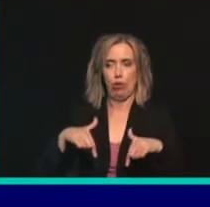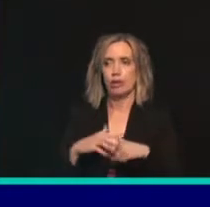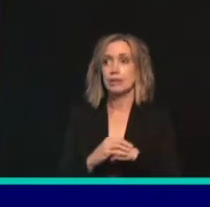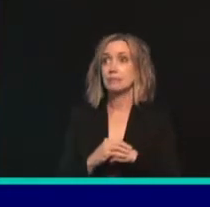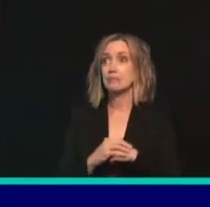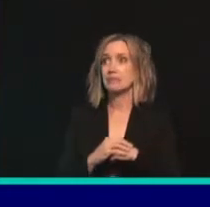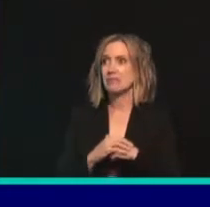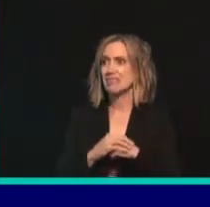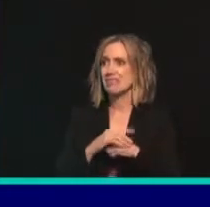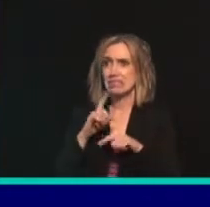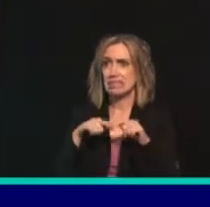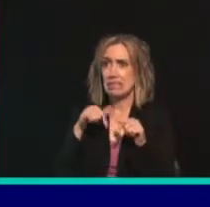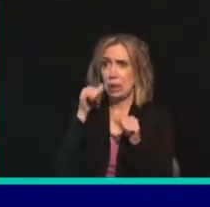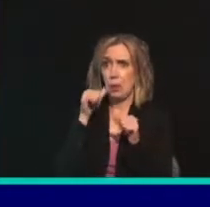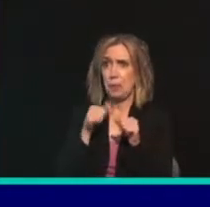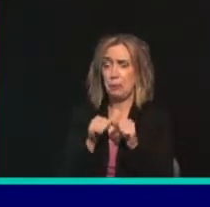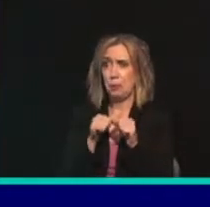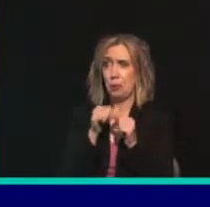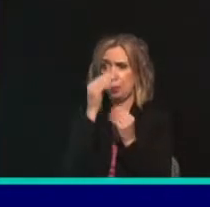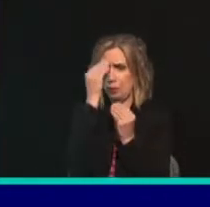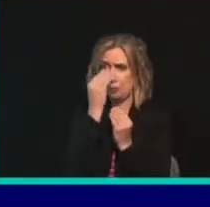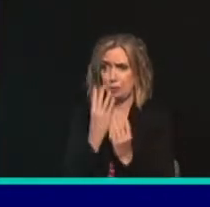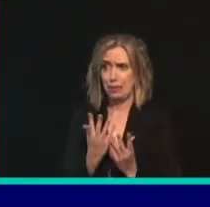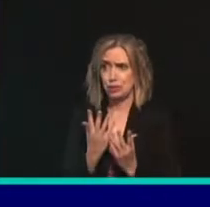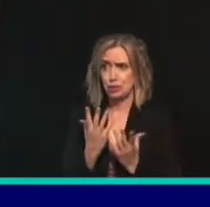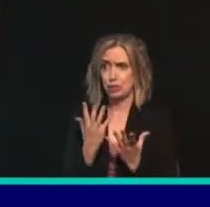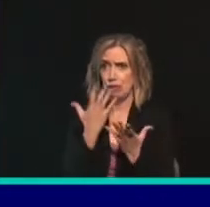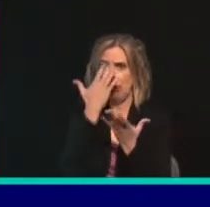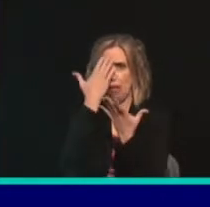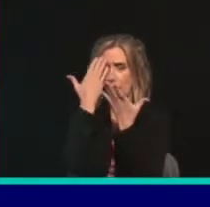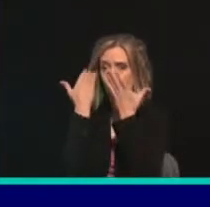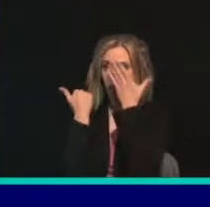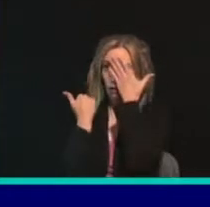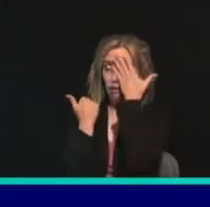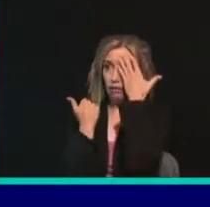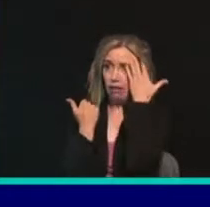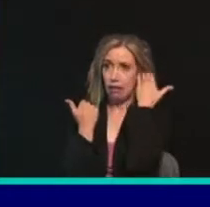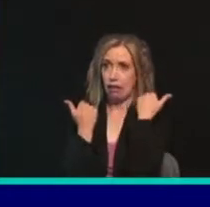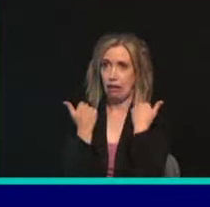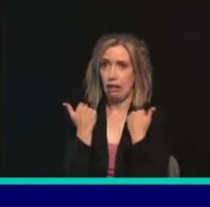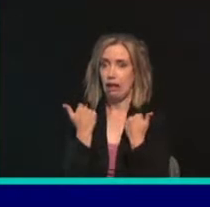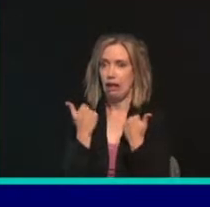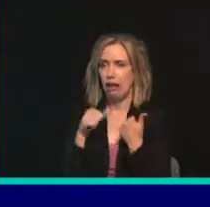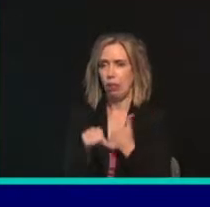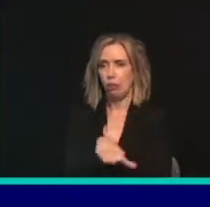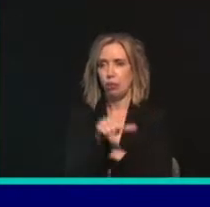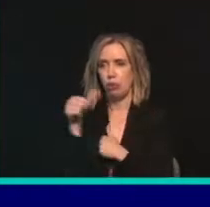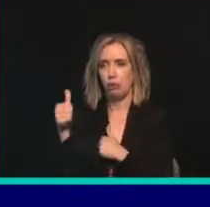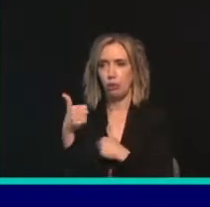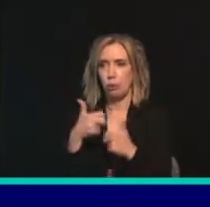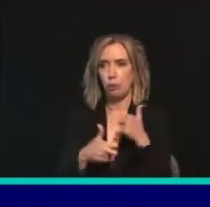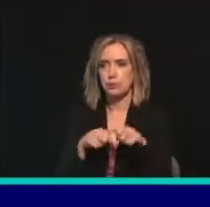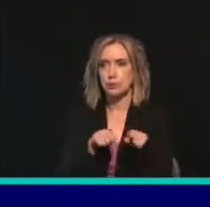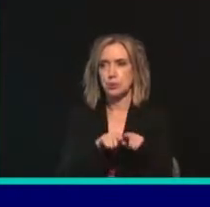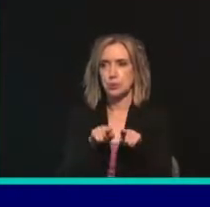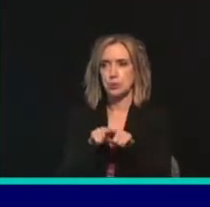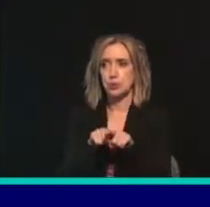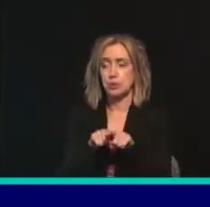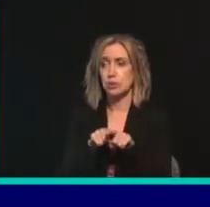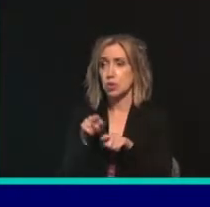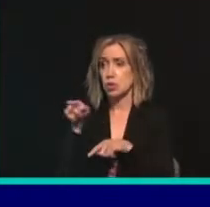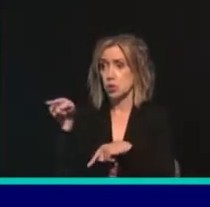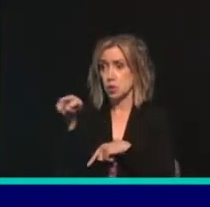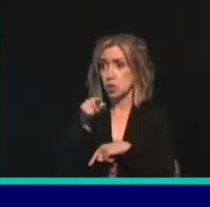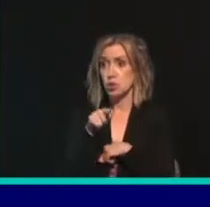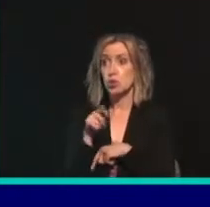to remember information. But there are multiple other symptoms. By the way, you will get the PowerPoint in your app. It's not